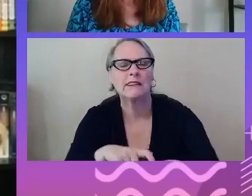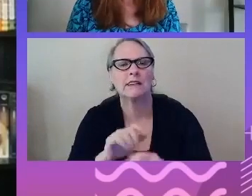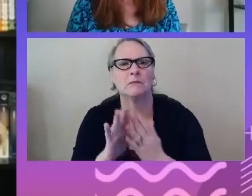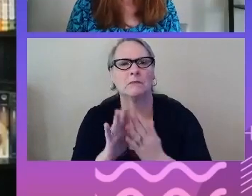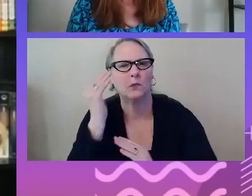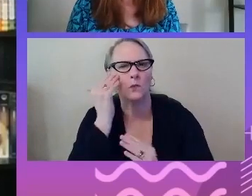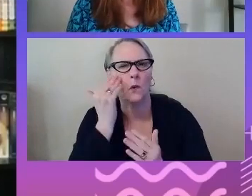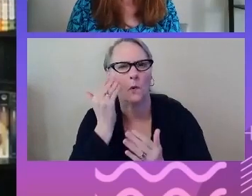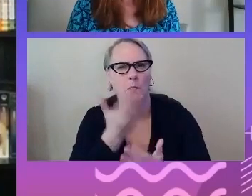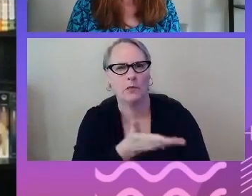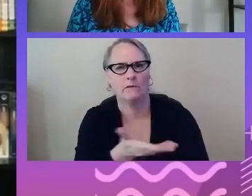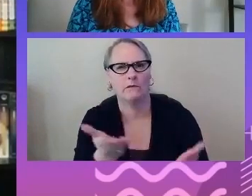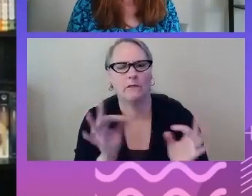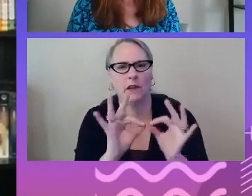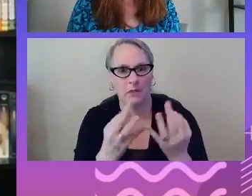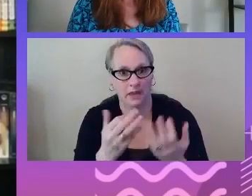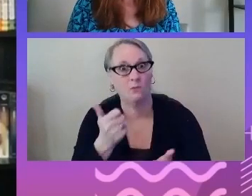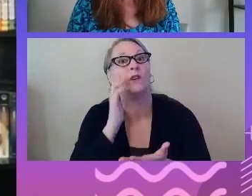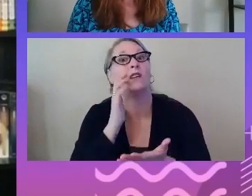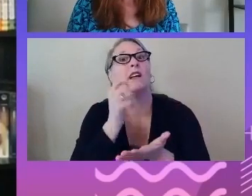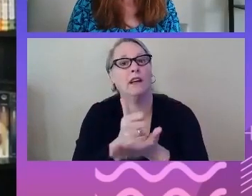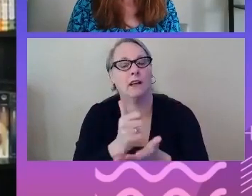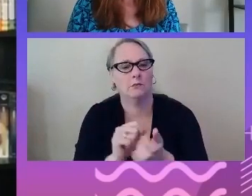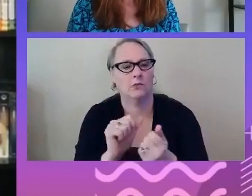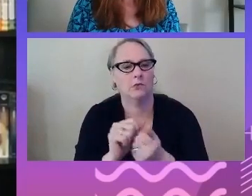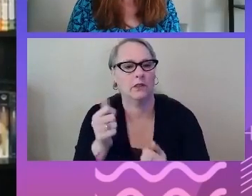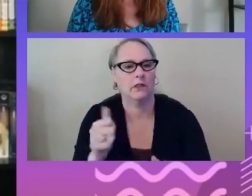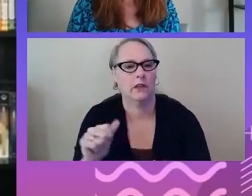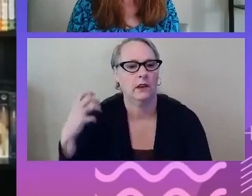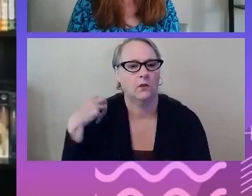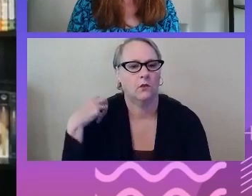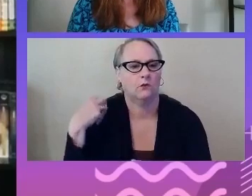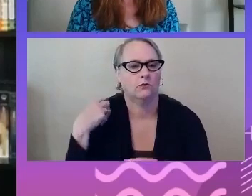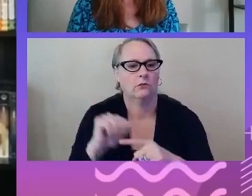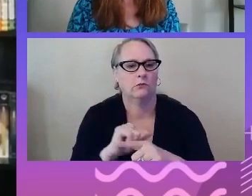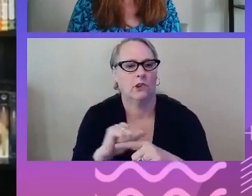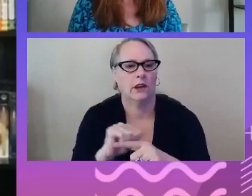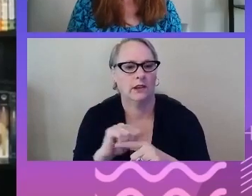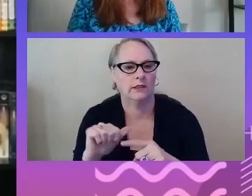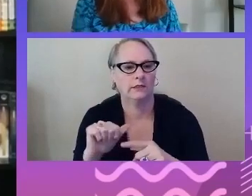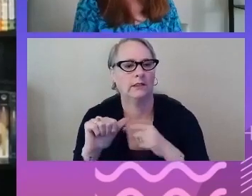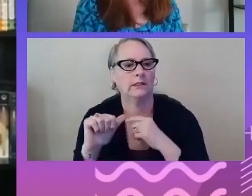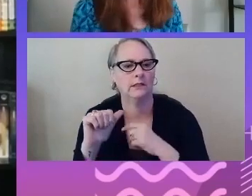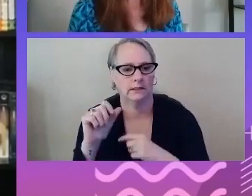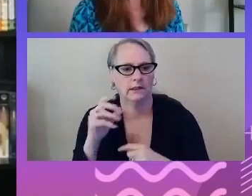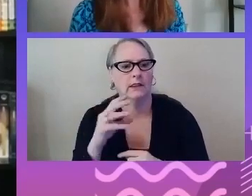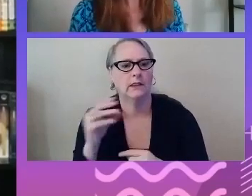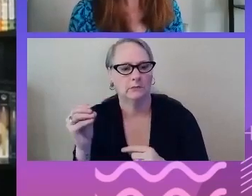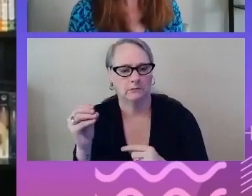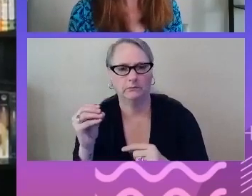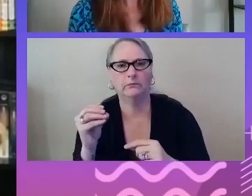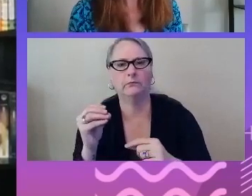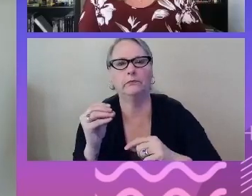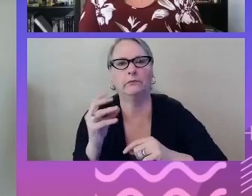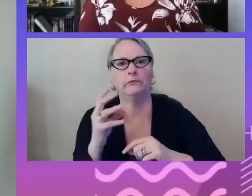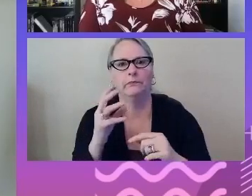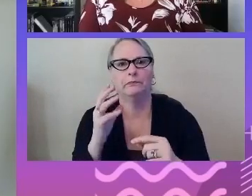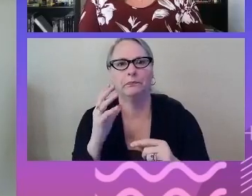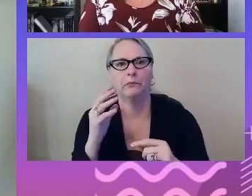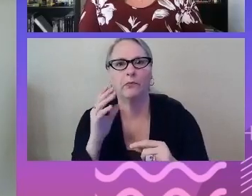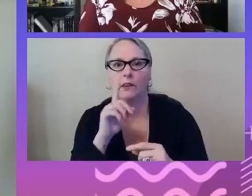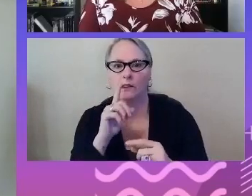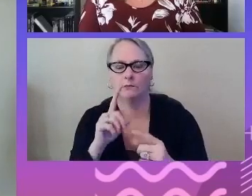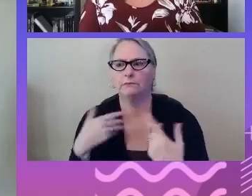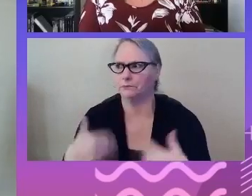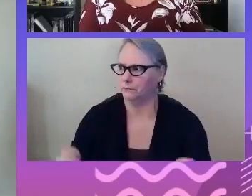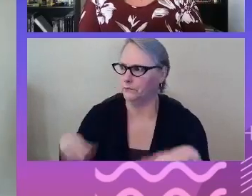if you're doing any coaching practices in the home to help support the families as well. Yeah, those are some really amazing